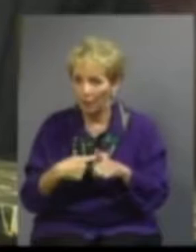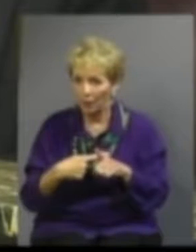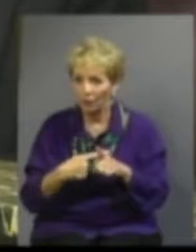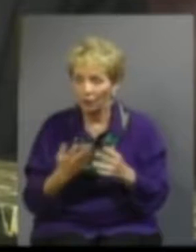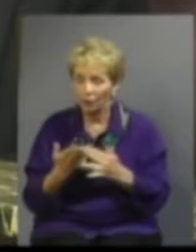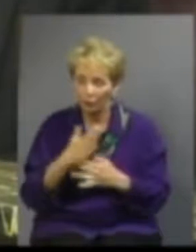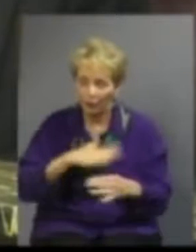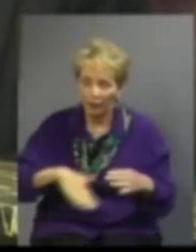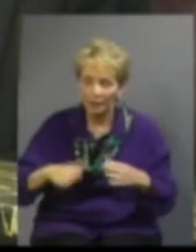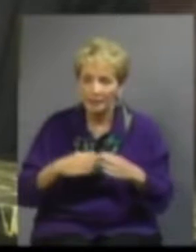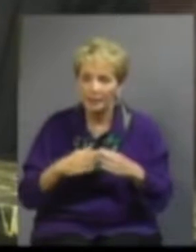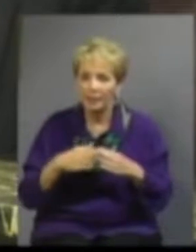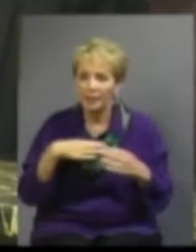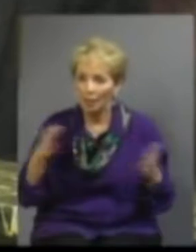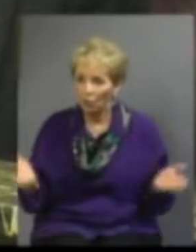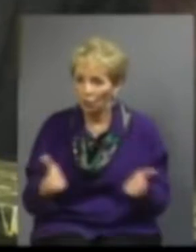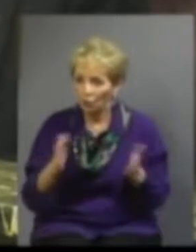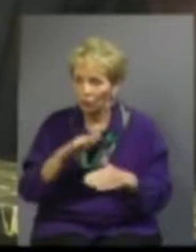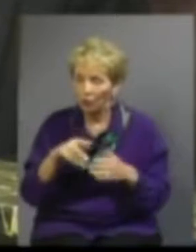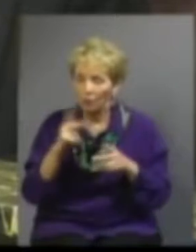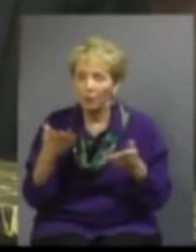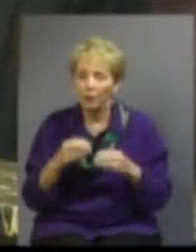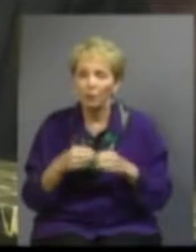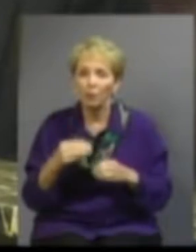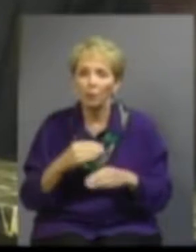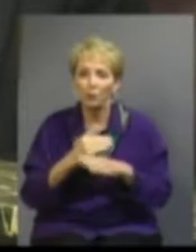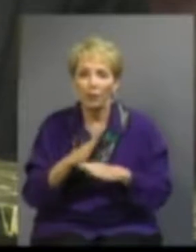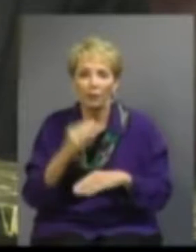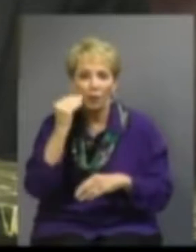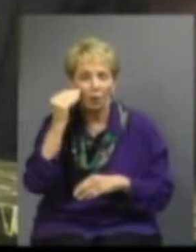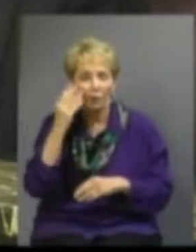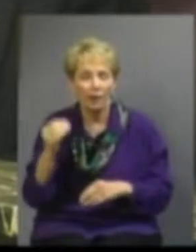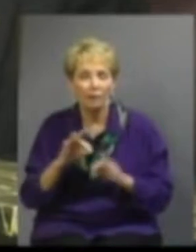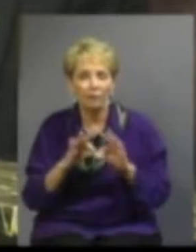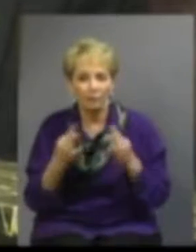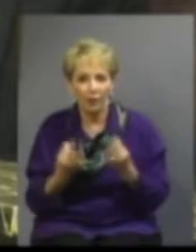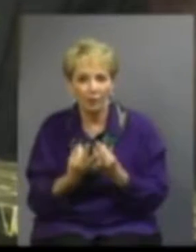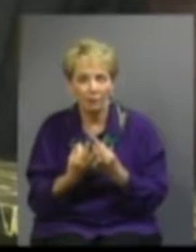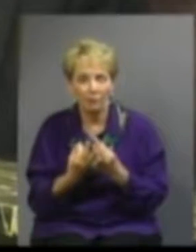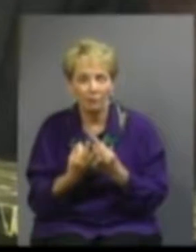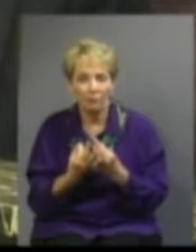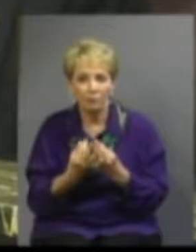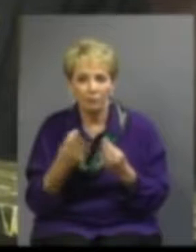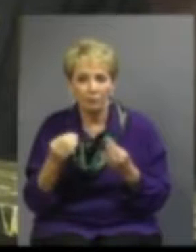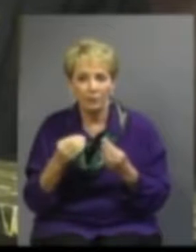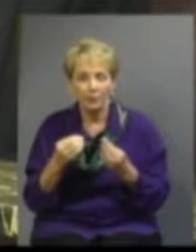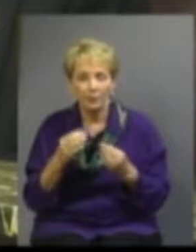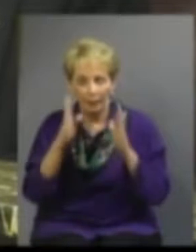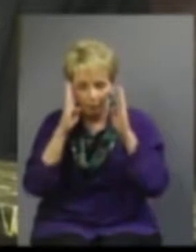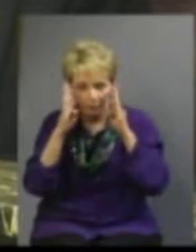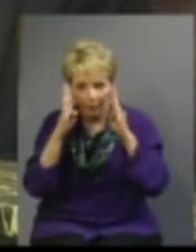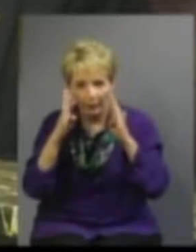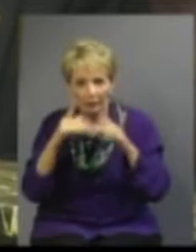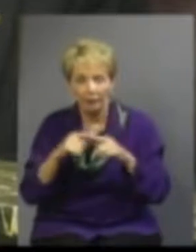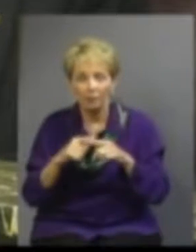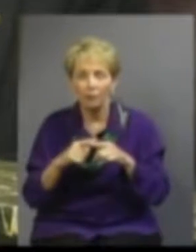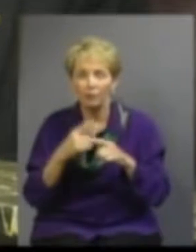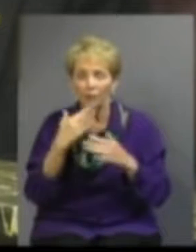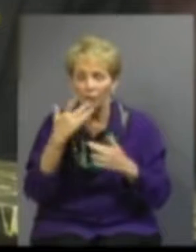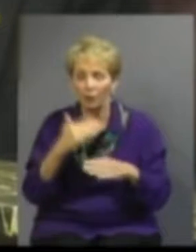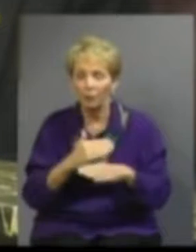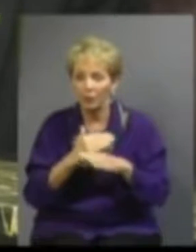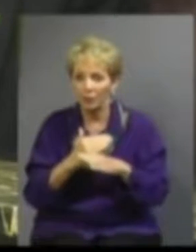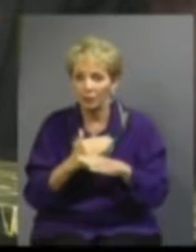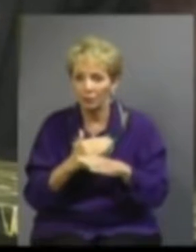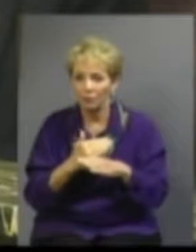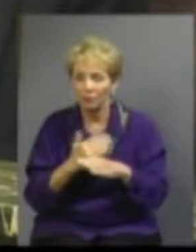the city, and I urge all people of Morganton to protect their homes and families by heeding the important messages of Fire Protection Month